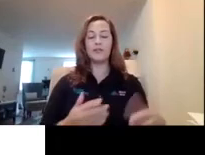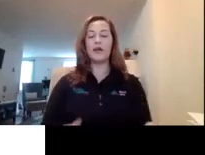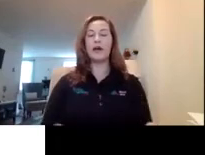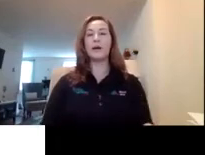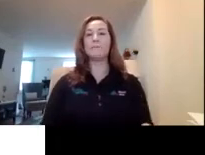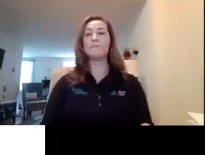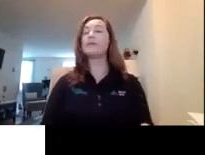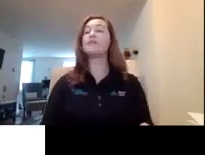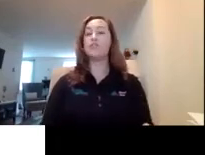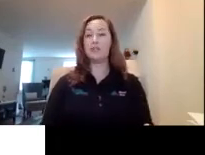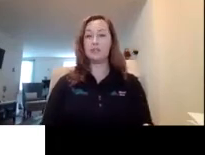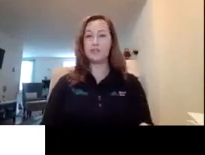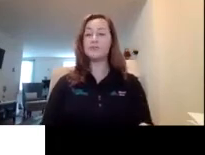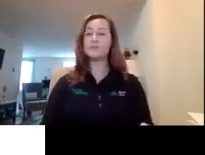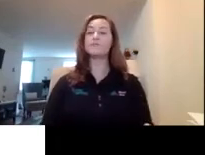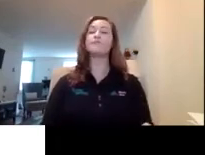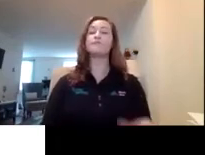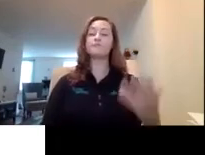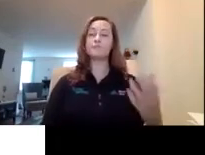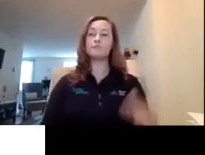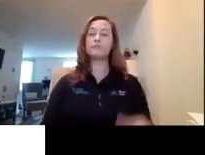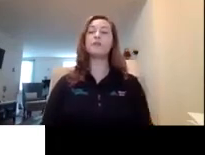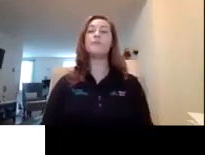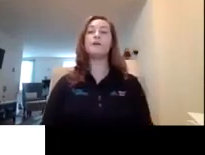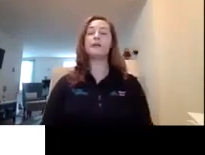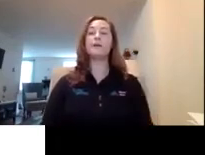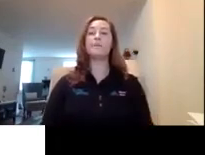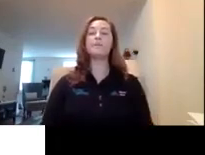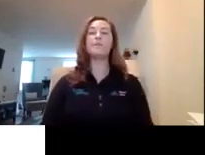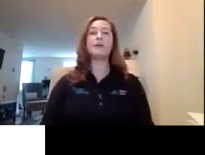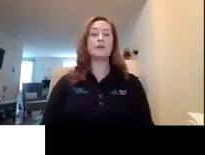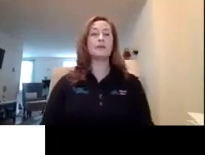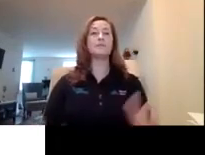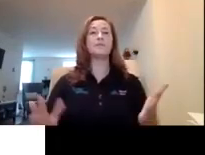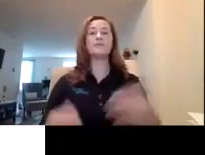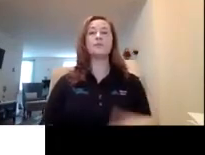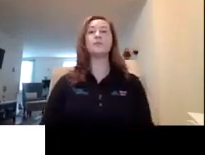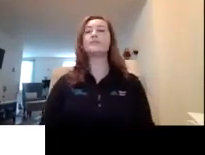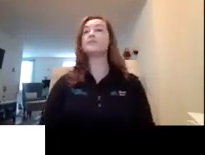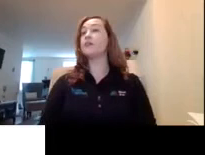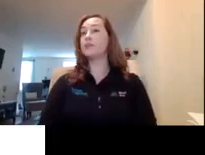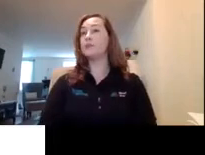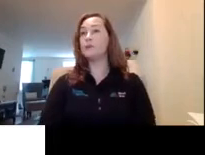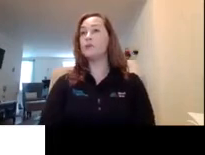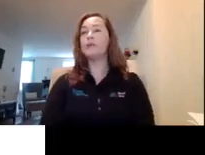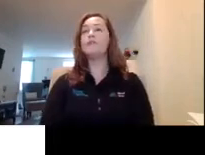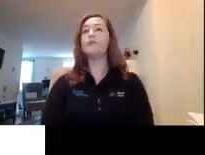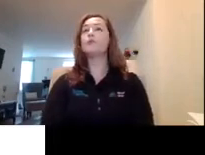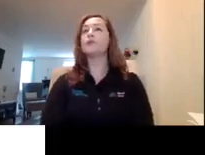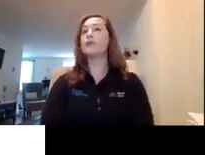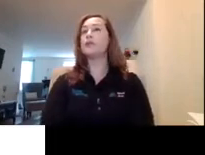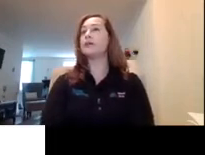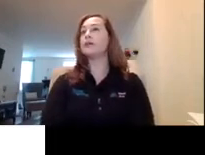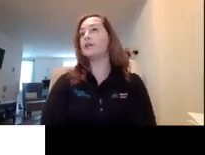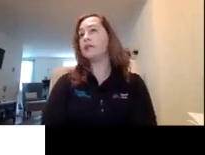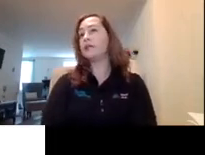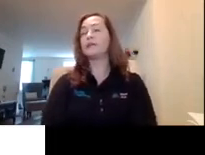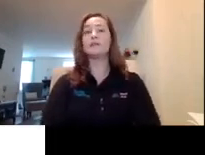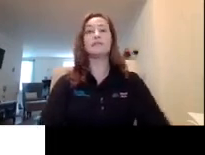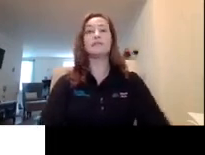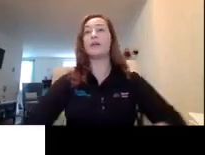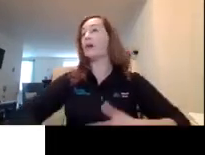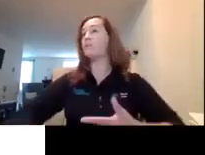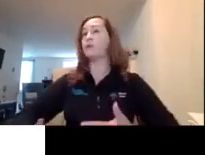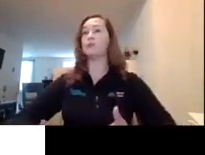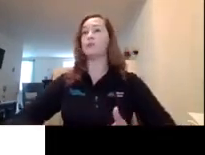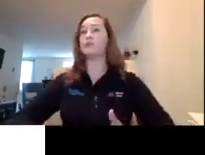still making changes. But this tool is available if you work in a clinic,